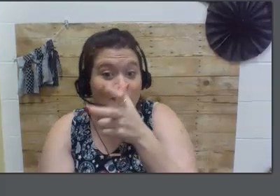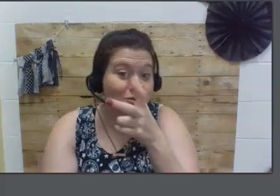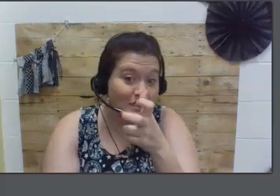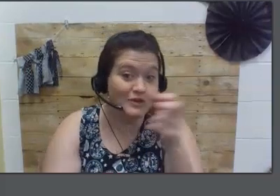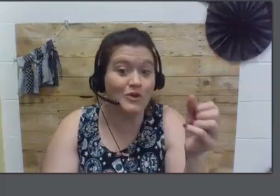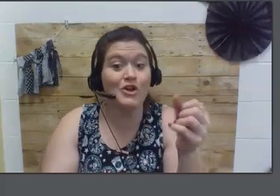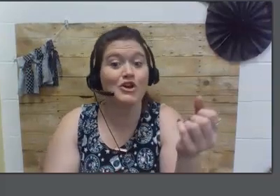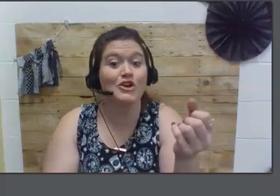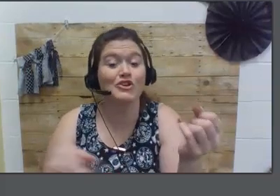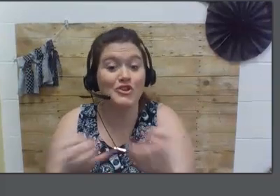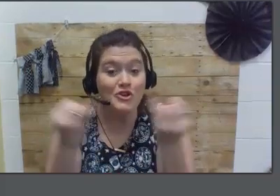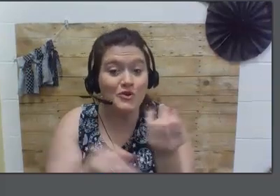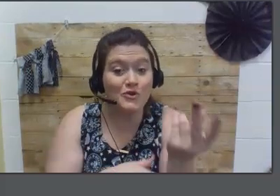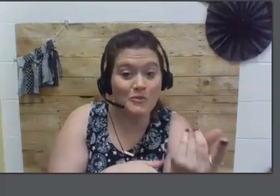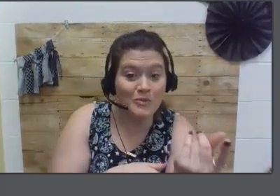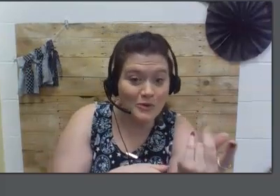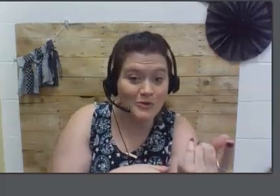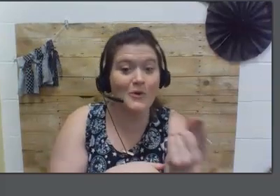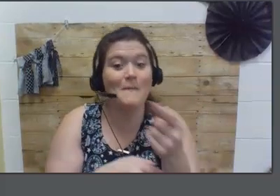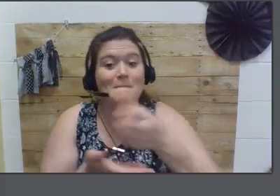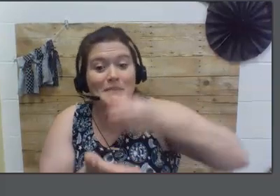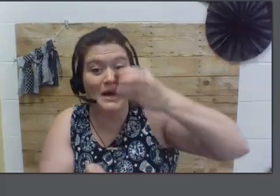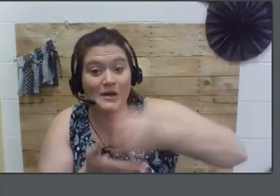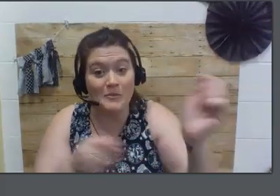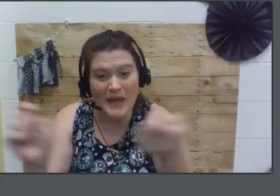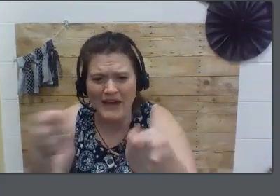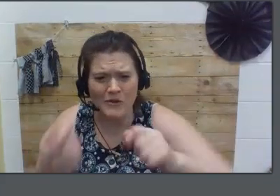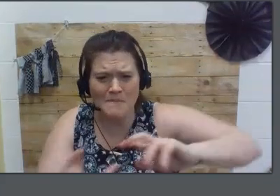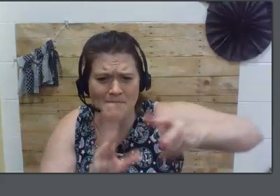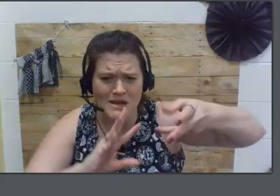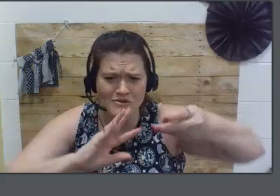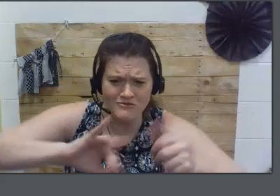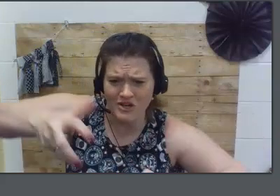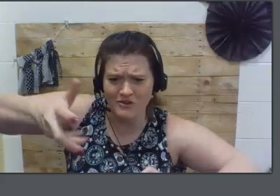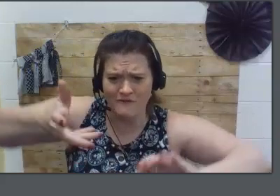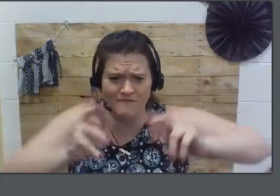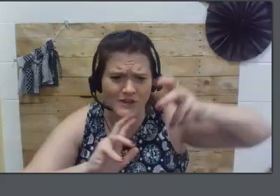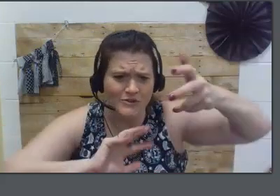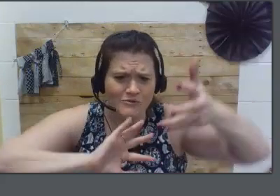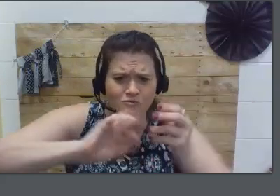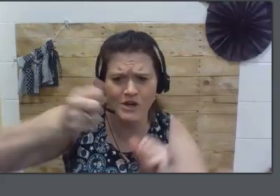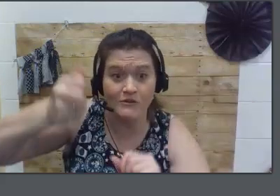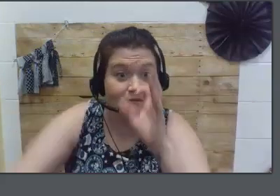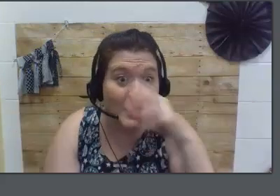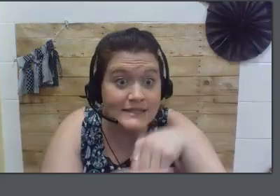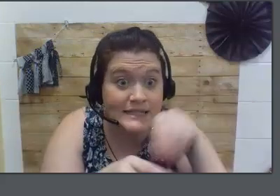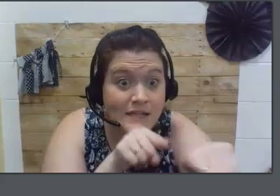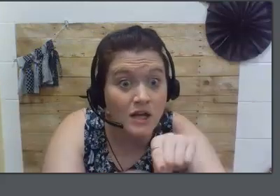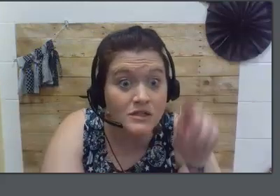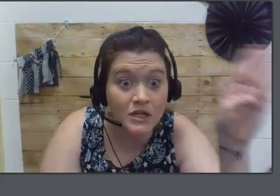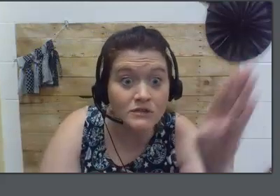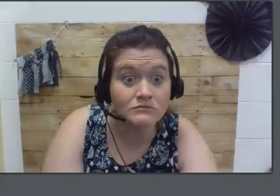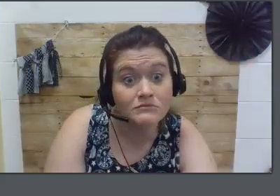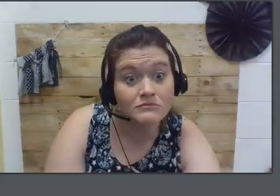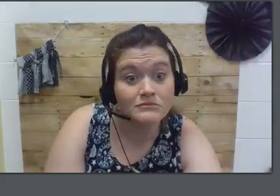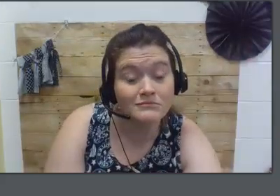a tweedle beetle noodle poodle bottle paddled muddled duddled fuddled wuddled fox in